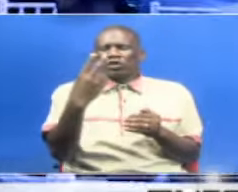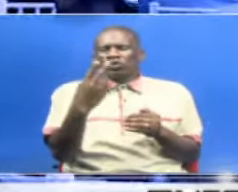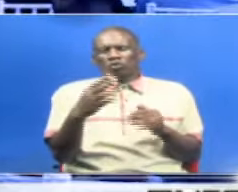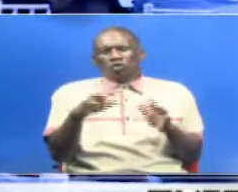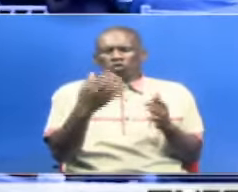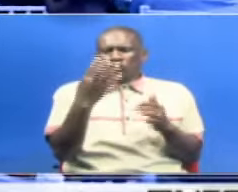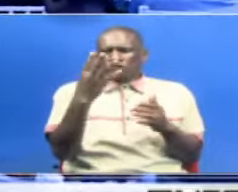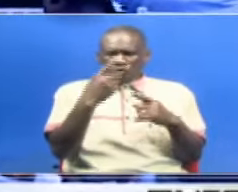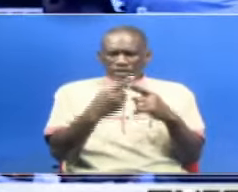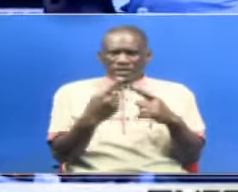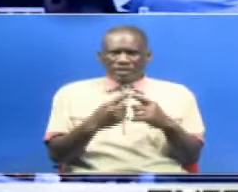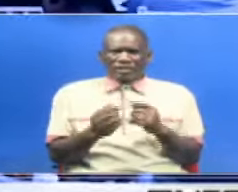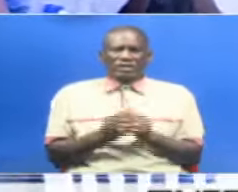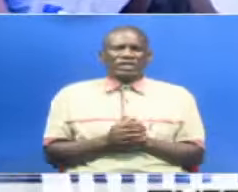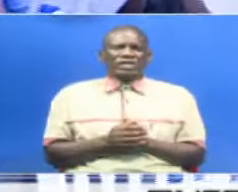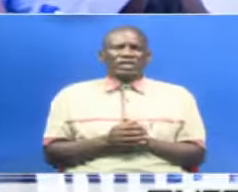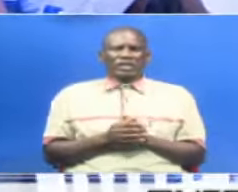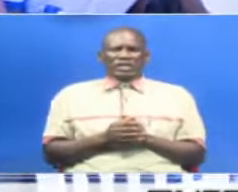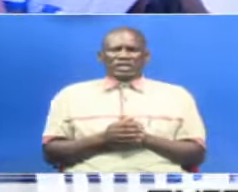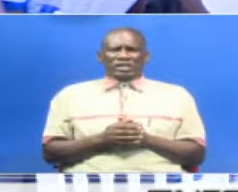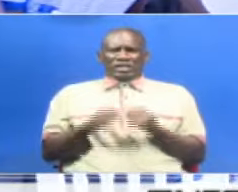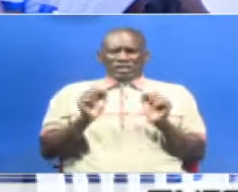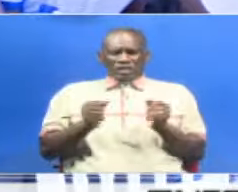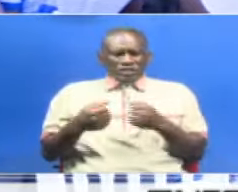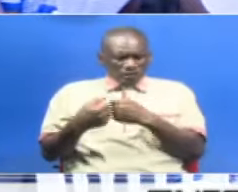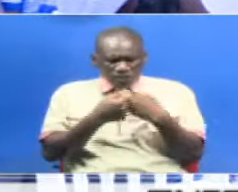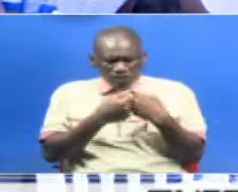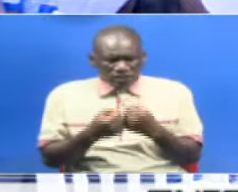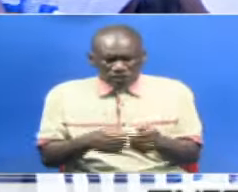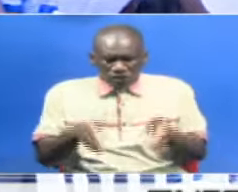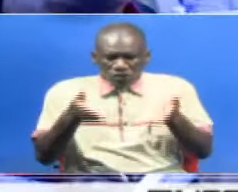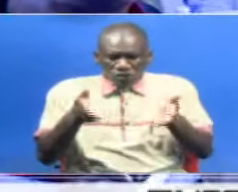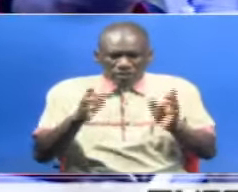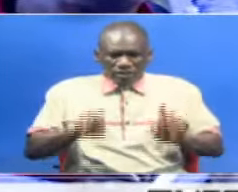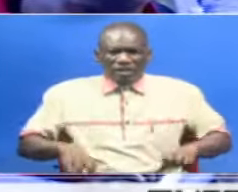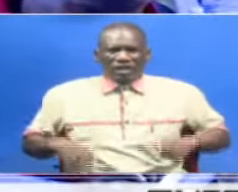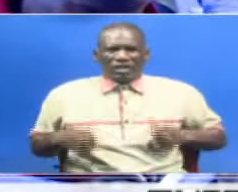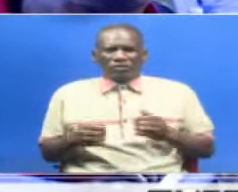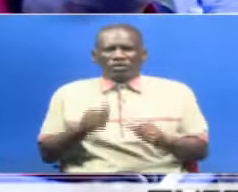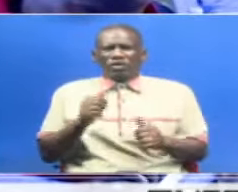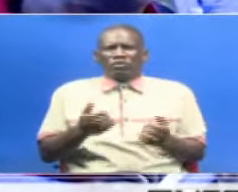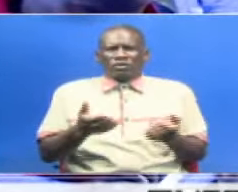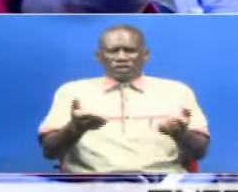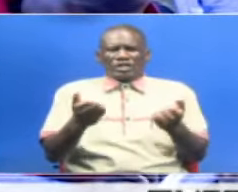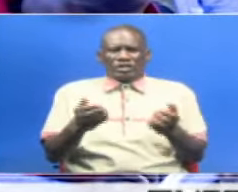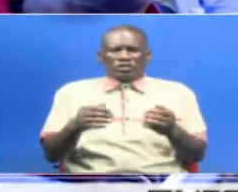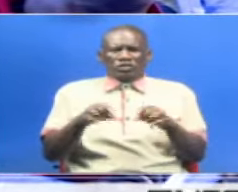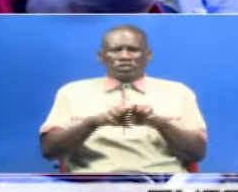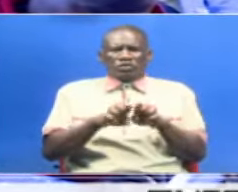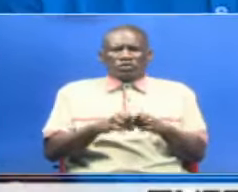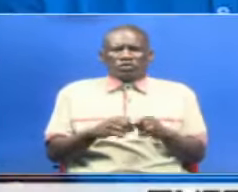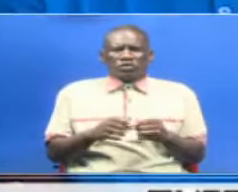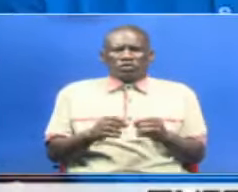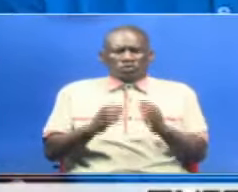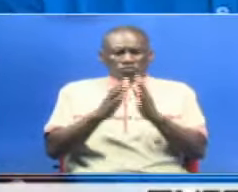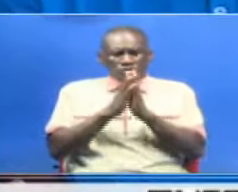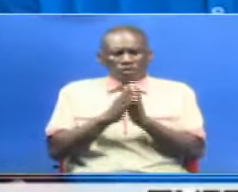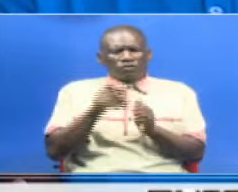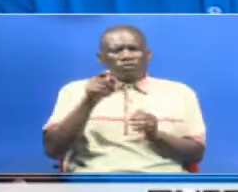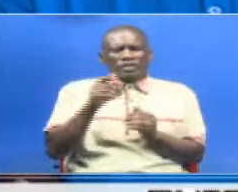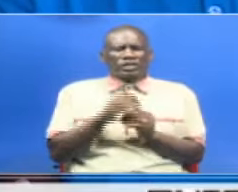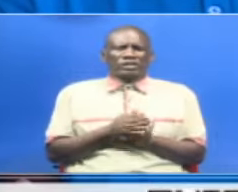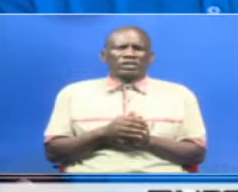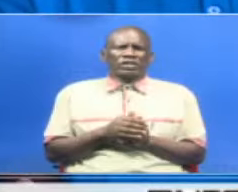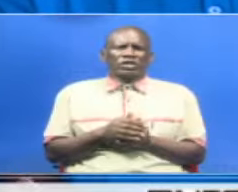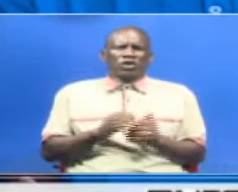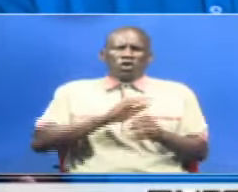4 years. With pressure in modern day life, the athletes were also trained on mental health aspects. And we all